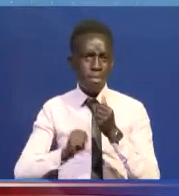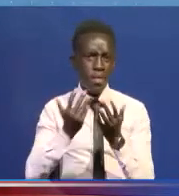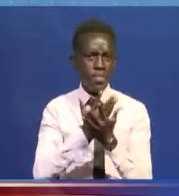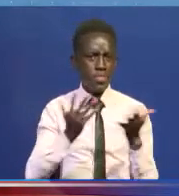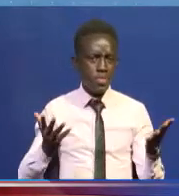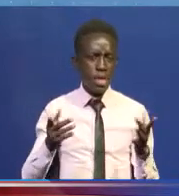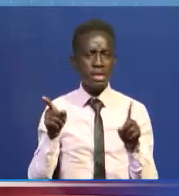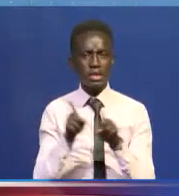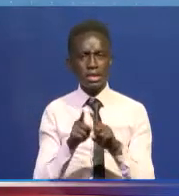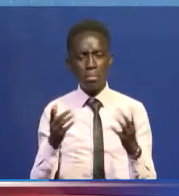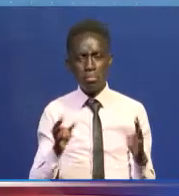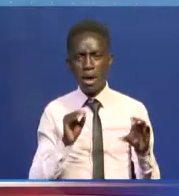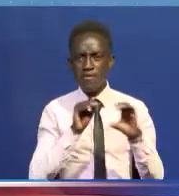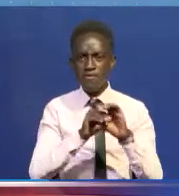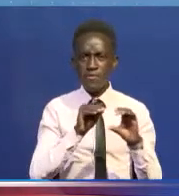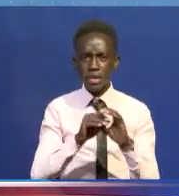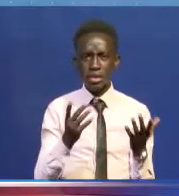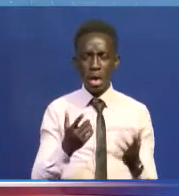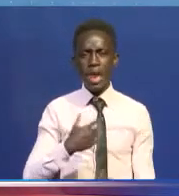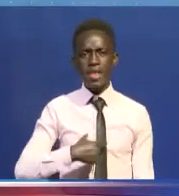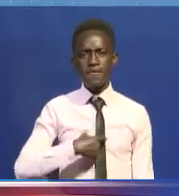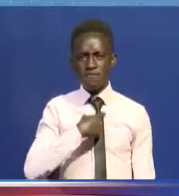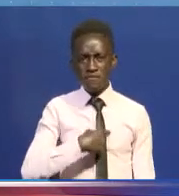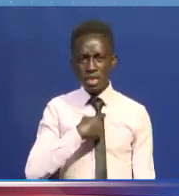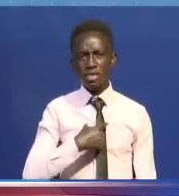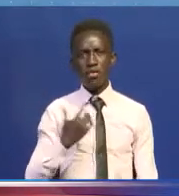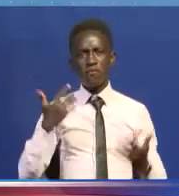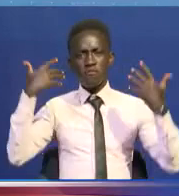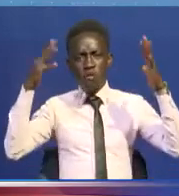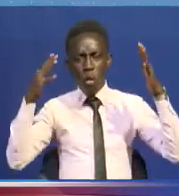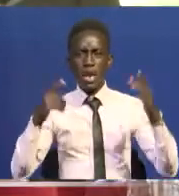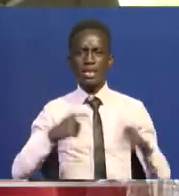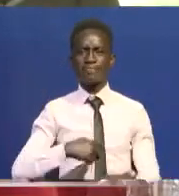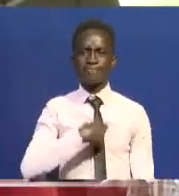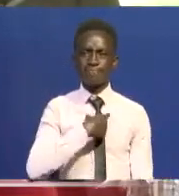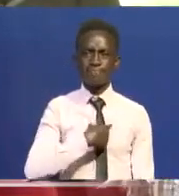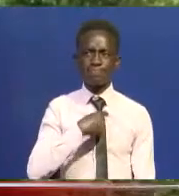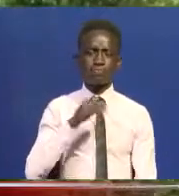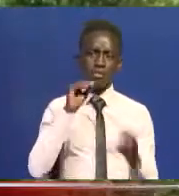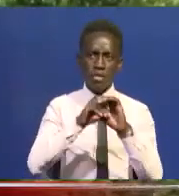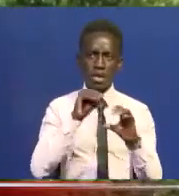na uwekezaji wa kigeni wa pamoja kwa moja.